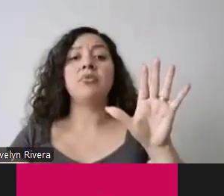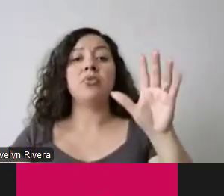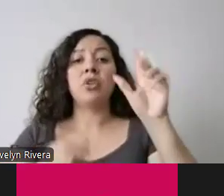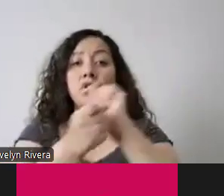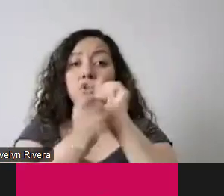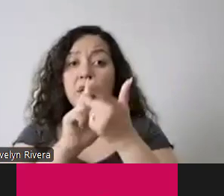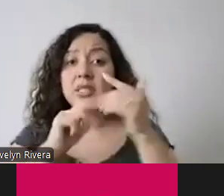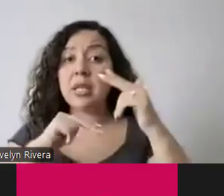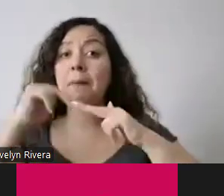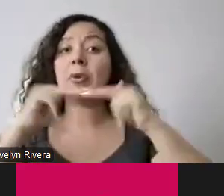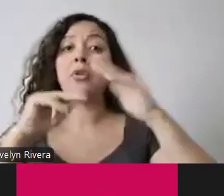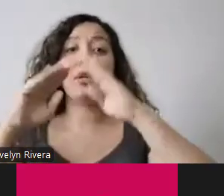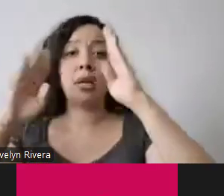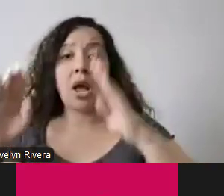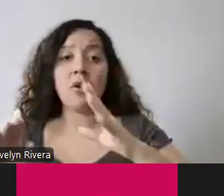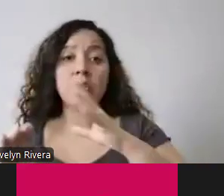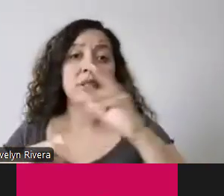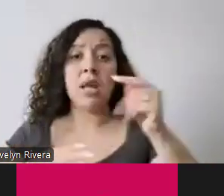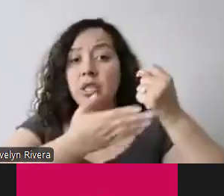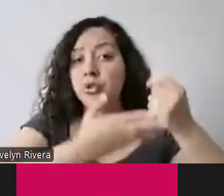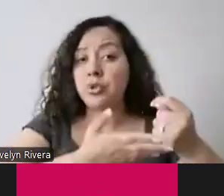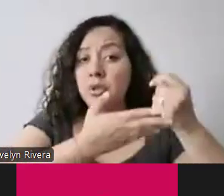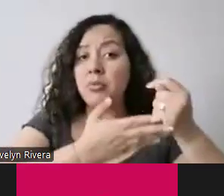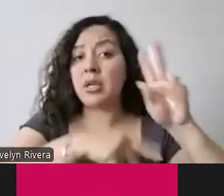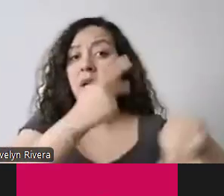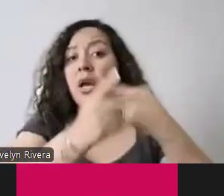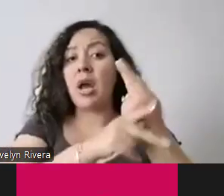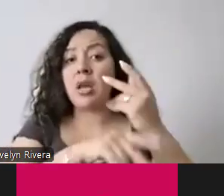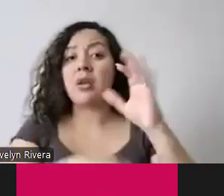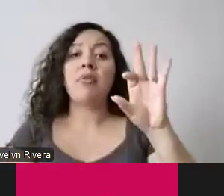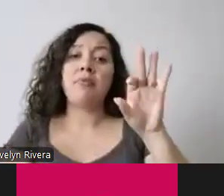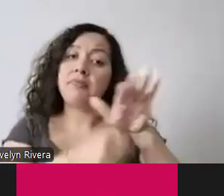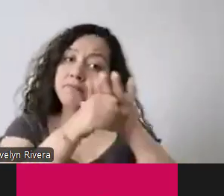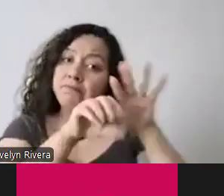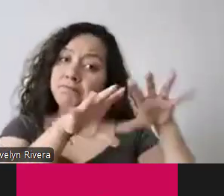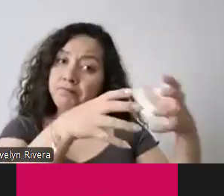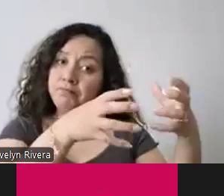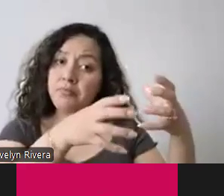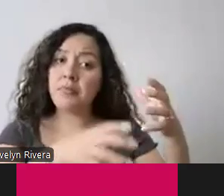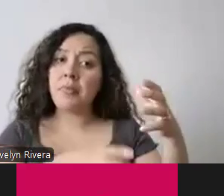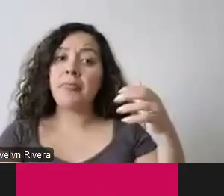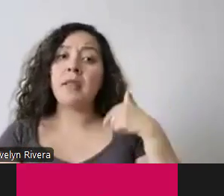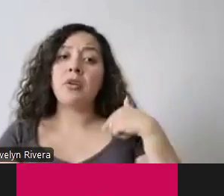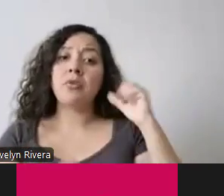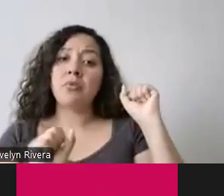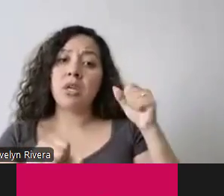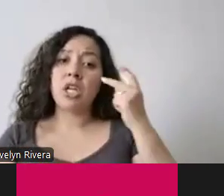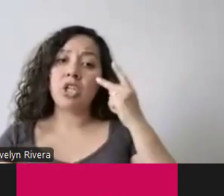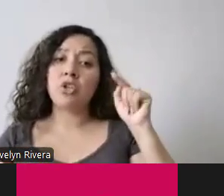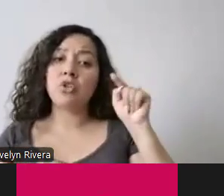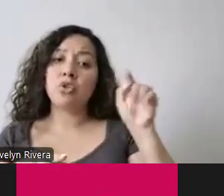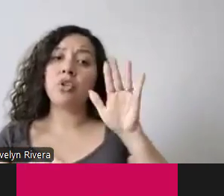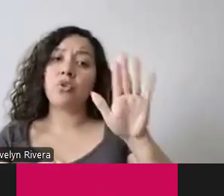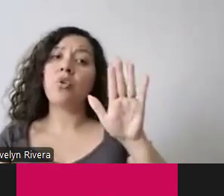building housing and treatment type of facilities. So maybe we can look and you can see for your local community.